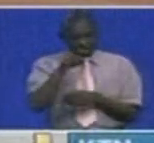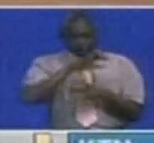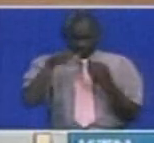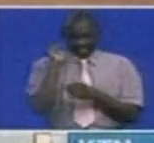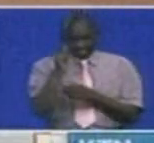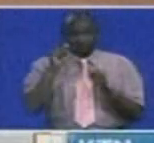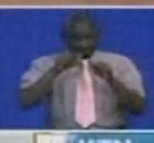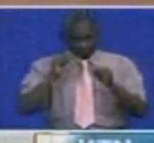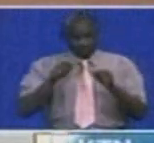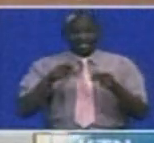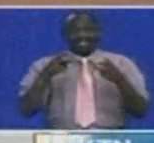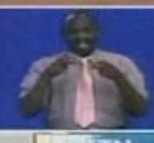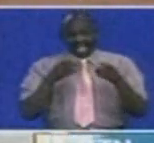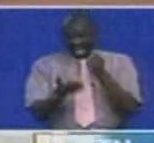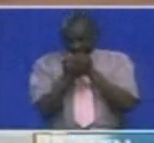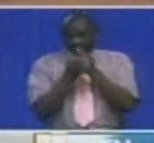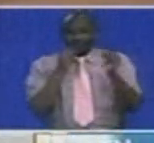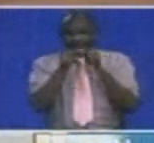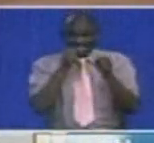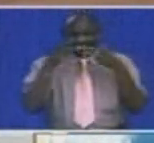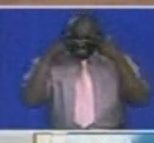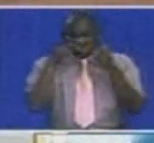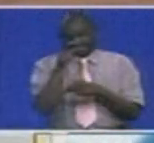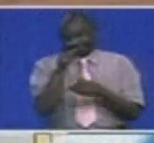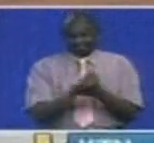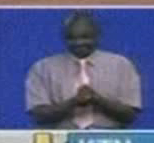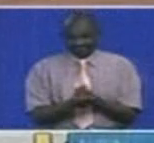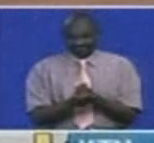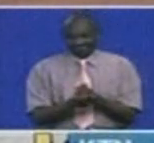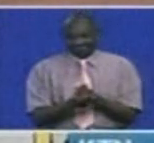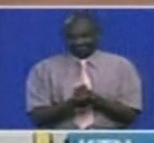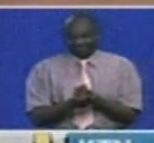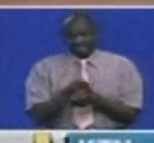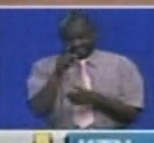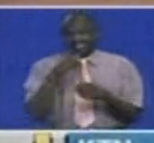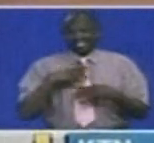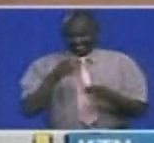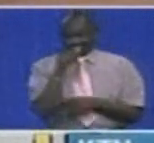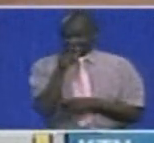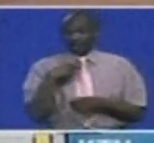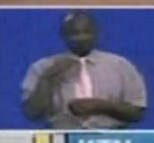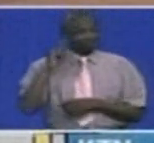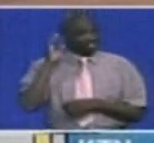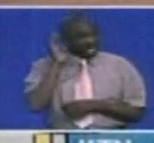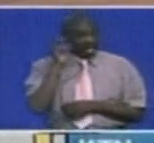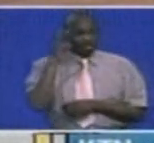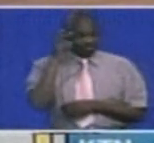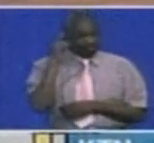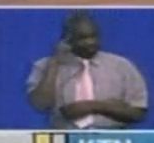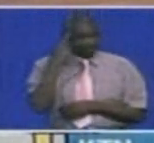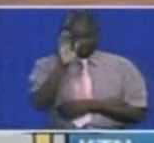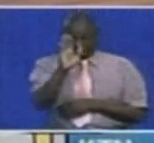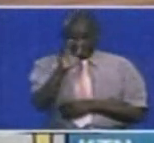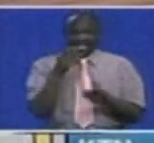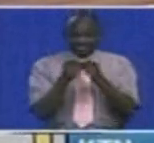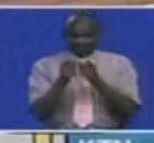fight terrorism? Do you think fresh registration of people will help fight terrorism? This is an interesting one. We'd like to hear your thoughts on it. Please send us your thoughts on SMS.